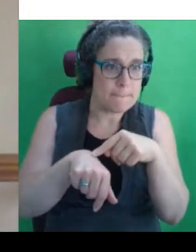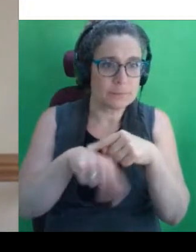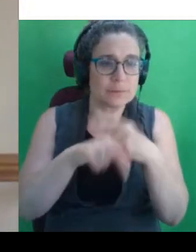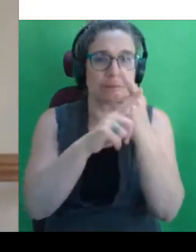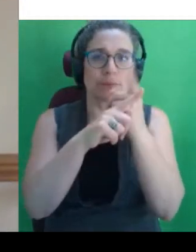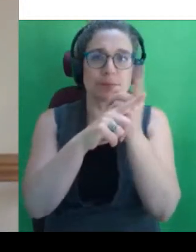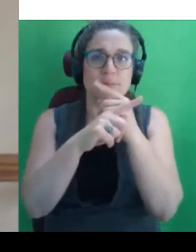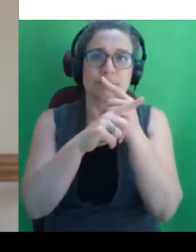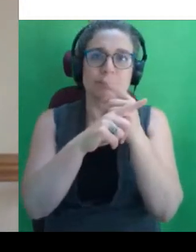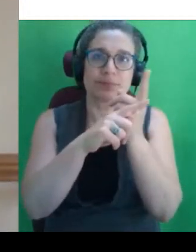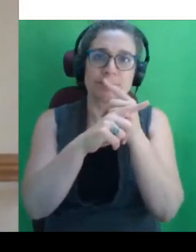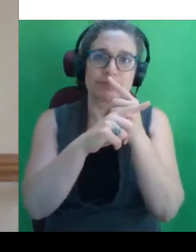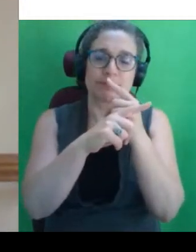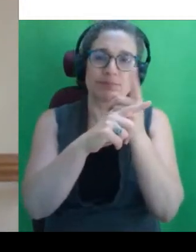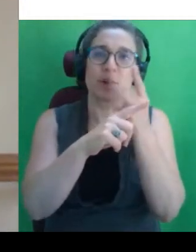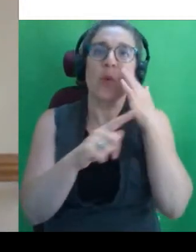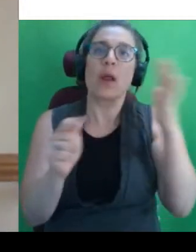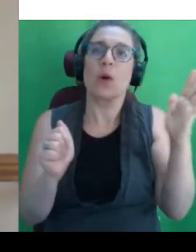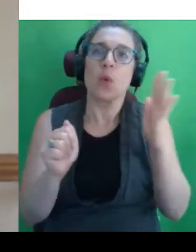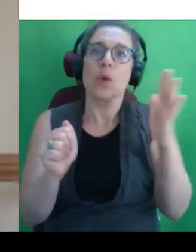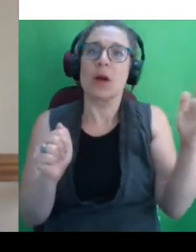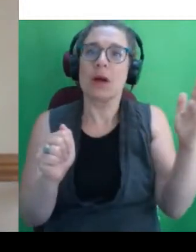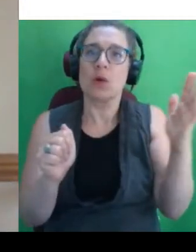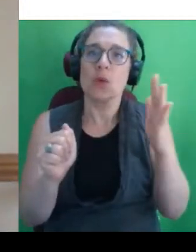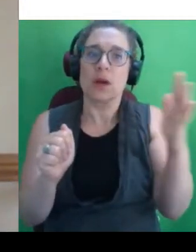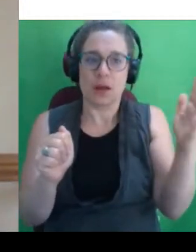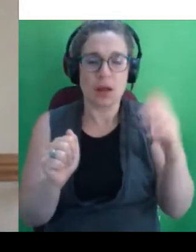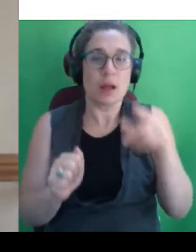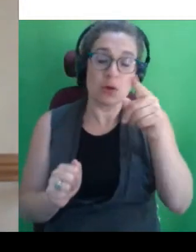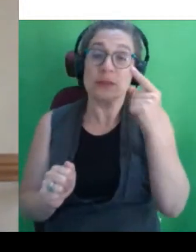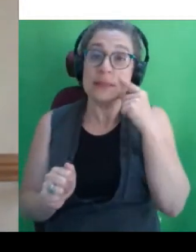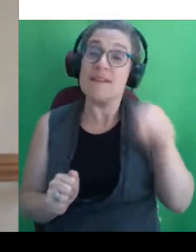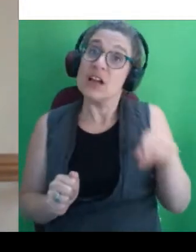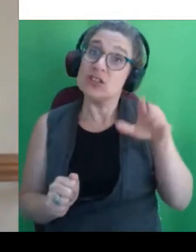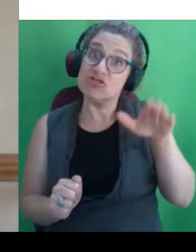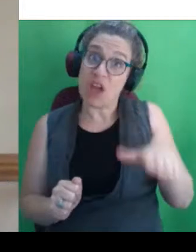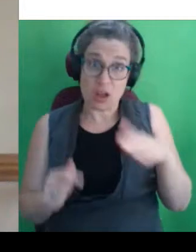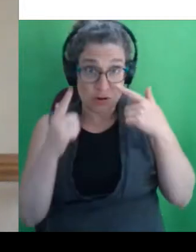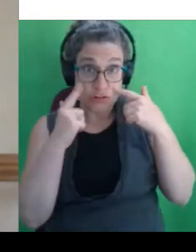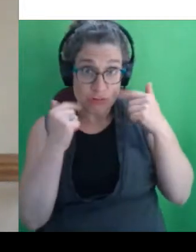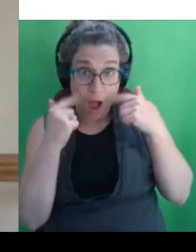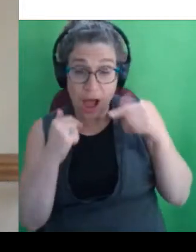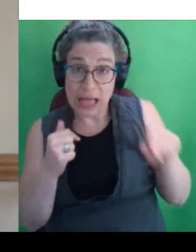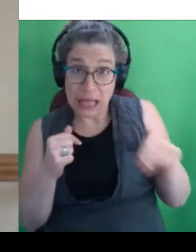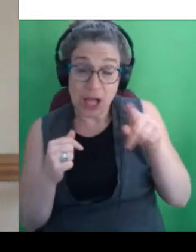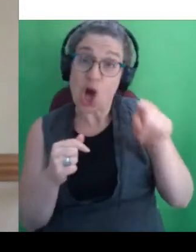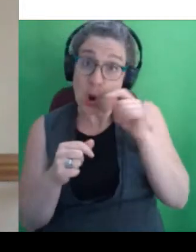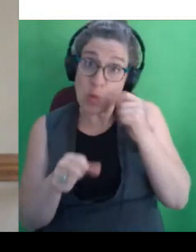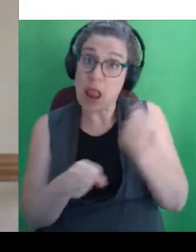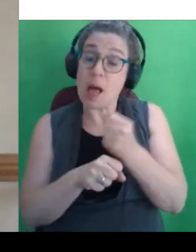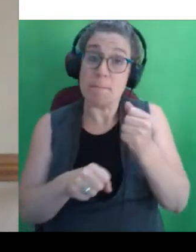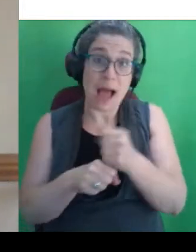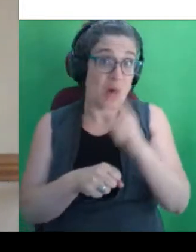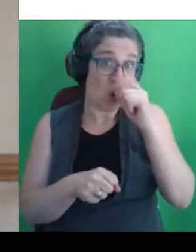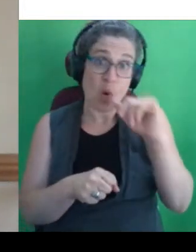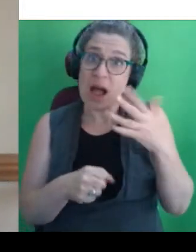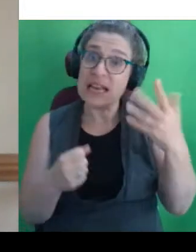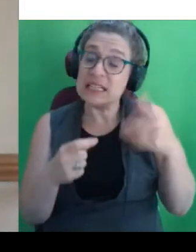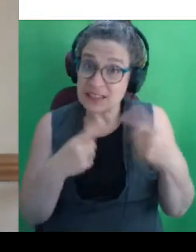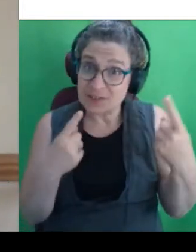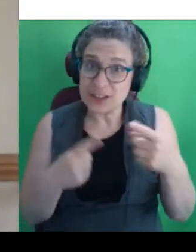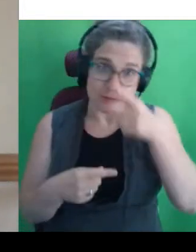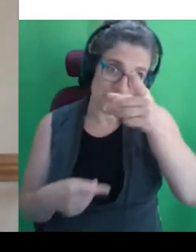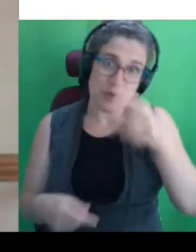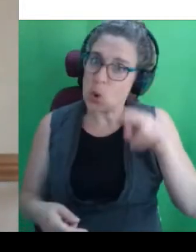Sometimes we get asked whether or not, if a child is crying, whether that will increase drug delivery. But for any of you who have watched children